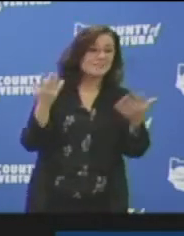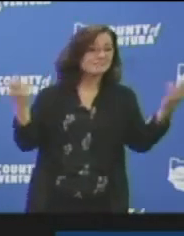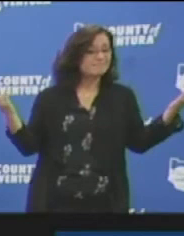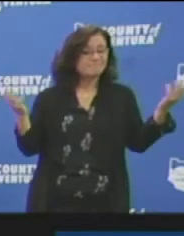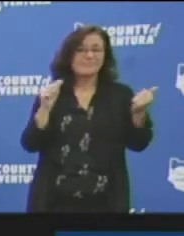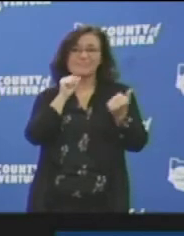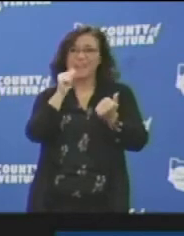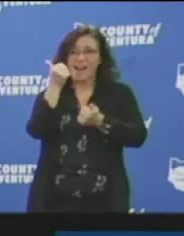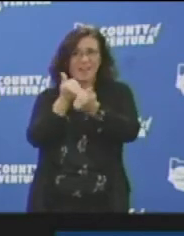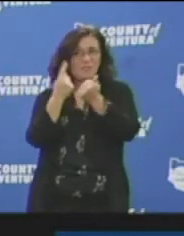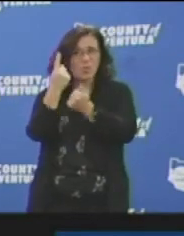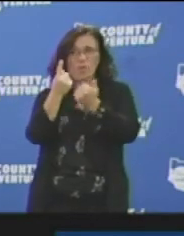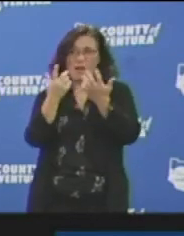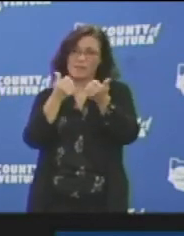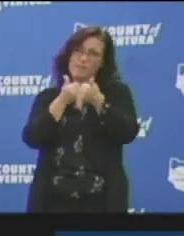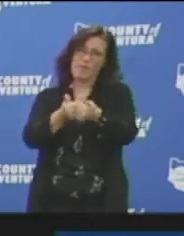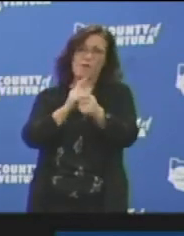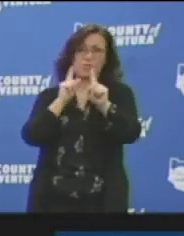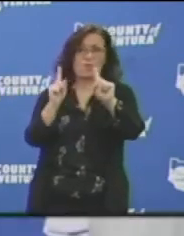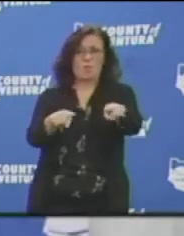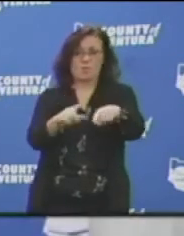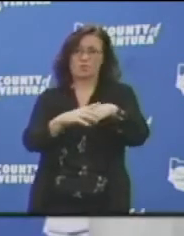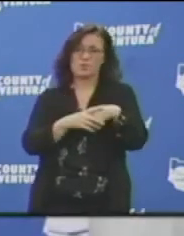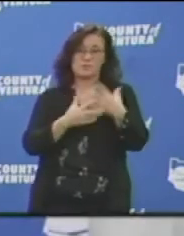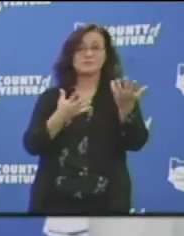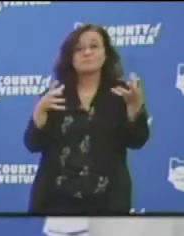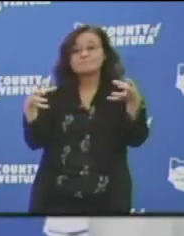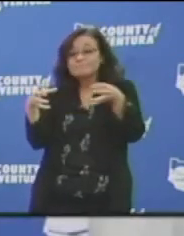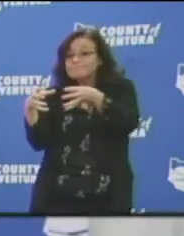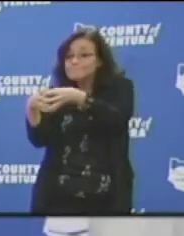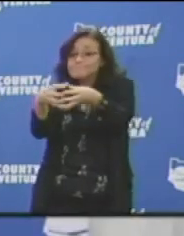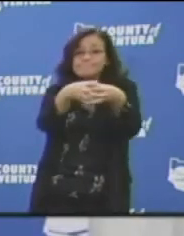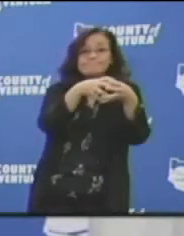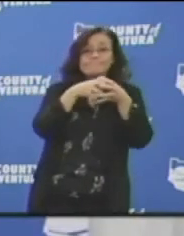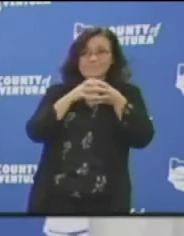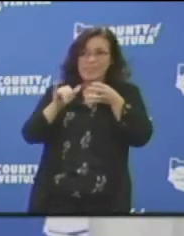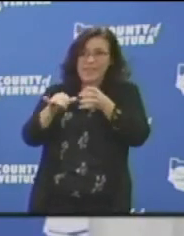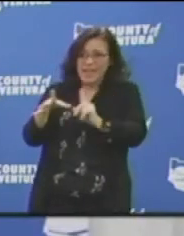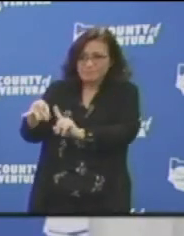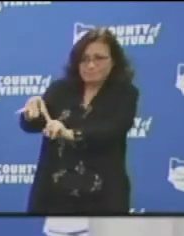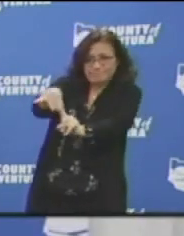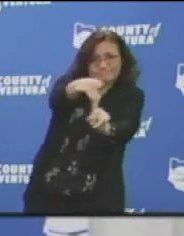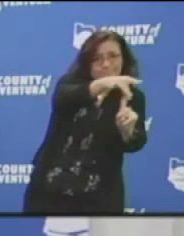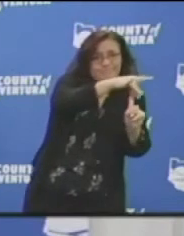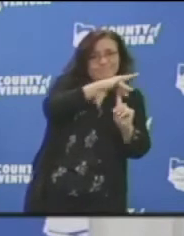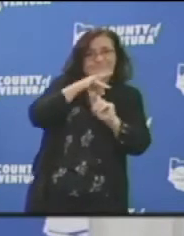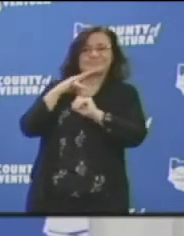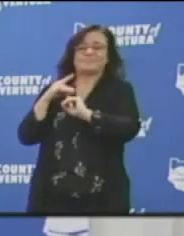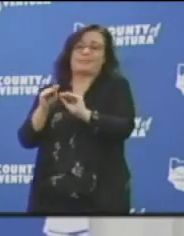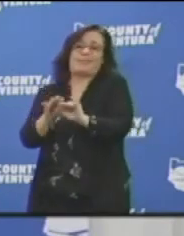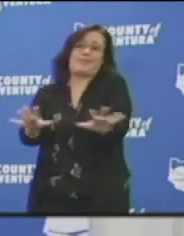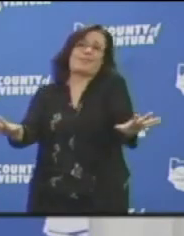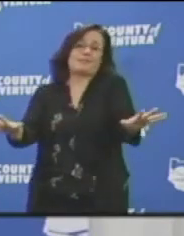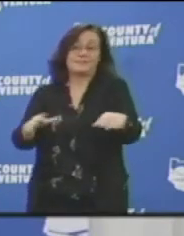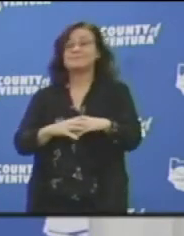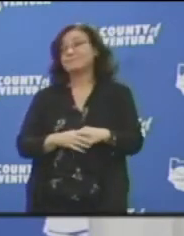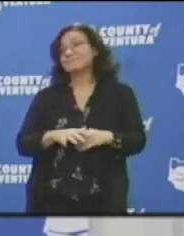There have been gatherings. This is a disease that spread person to person. And that second curve is